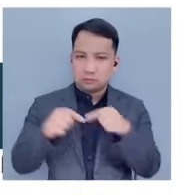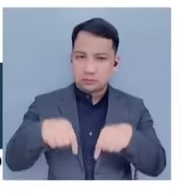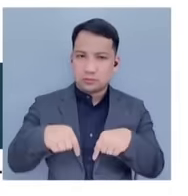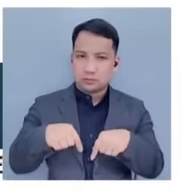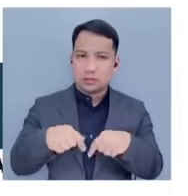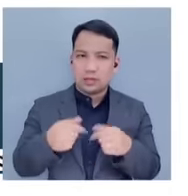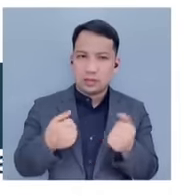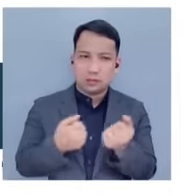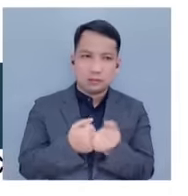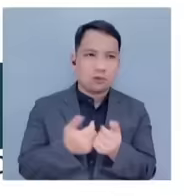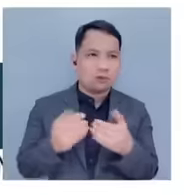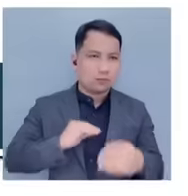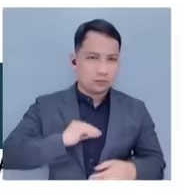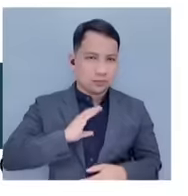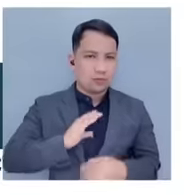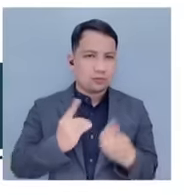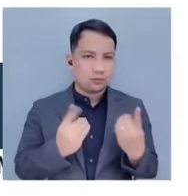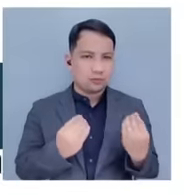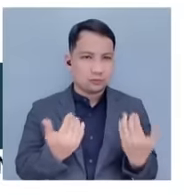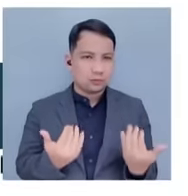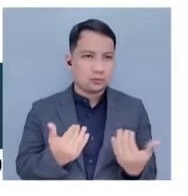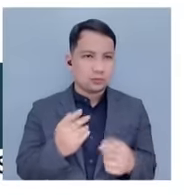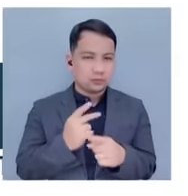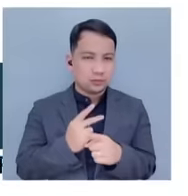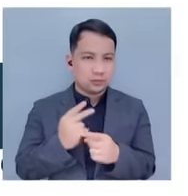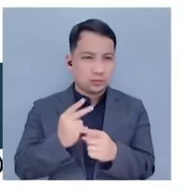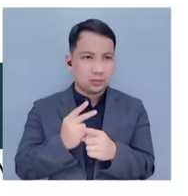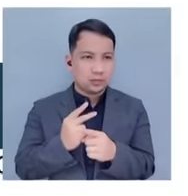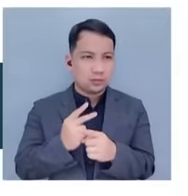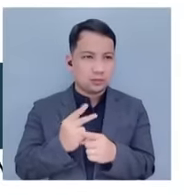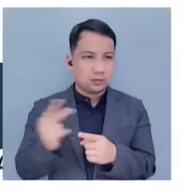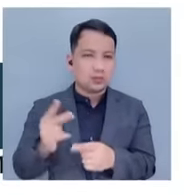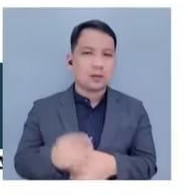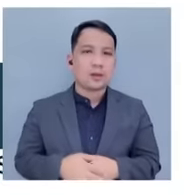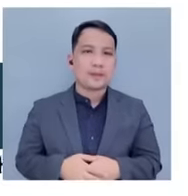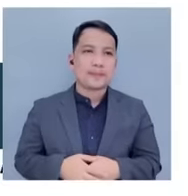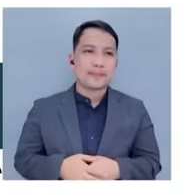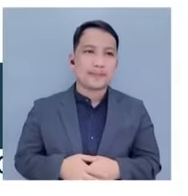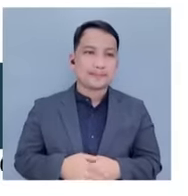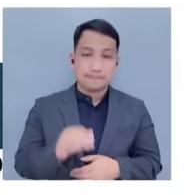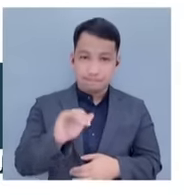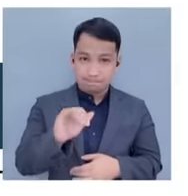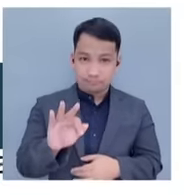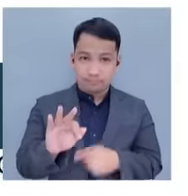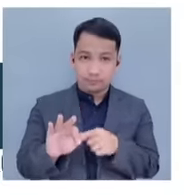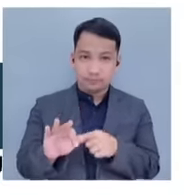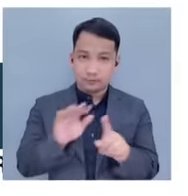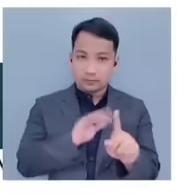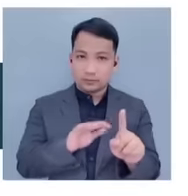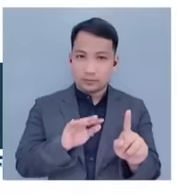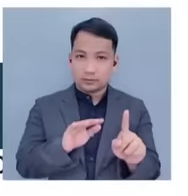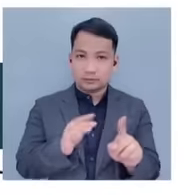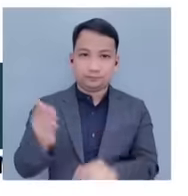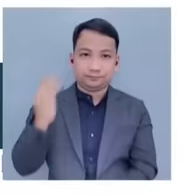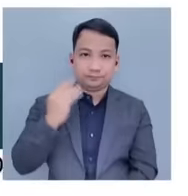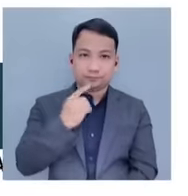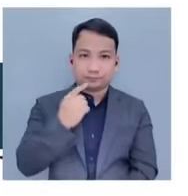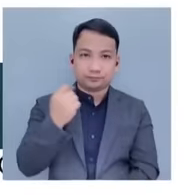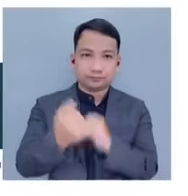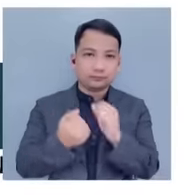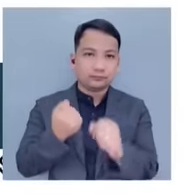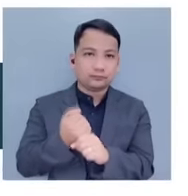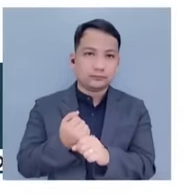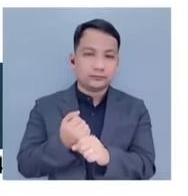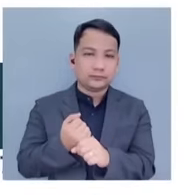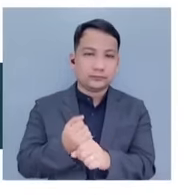the motivation behind that, Professor? You know, if you've observed in the previous 3 years, the